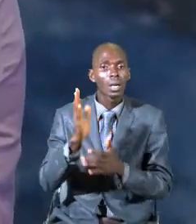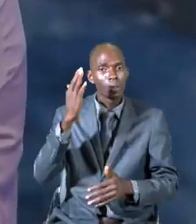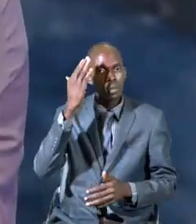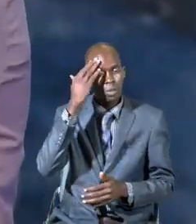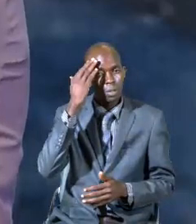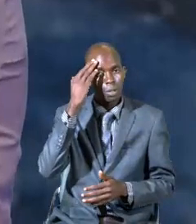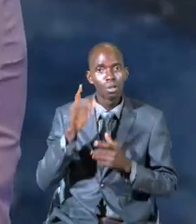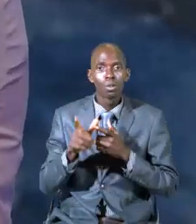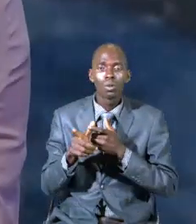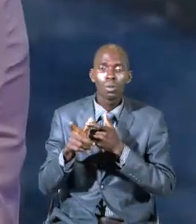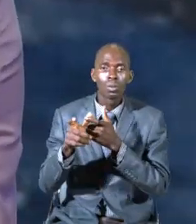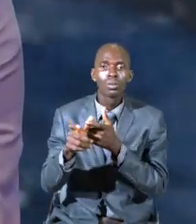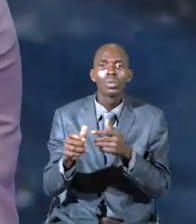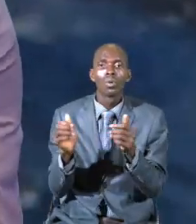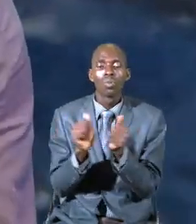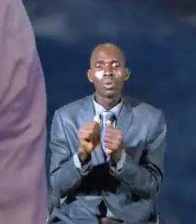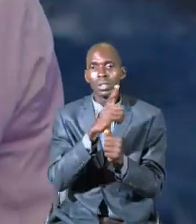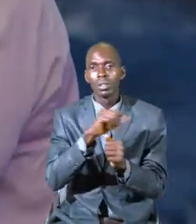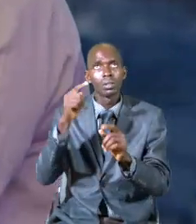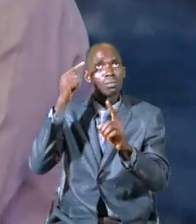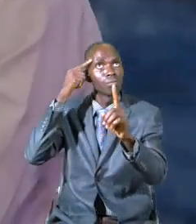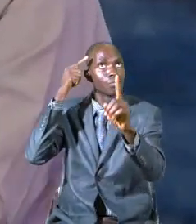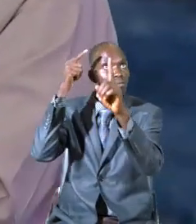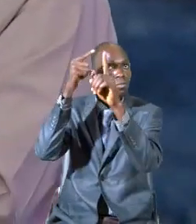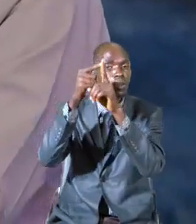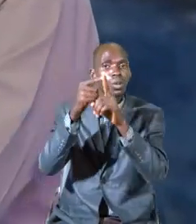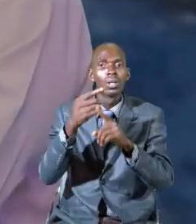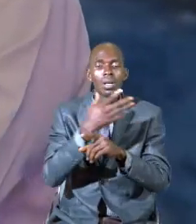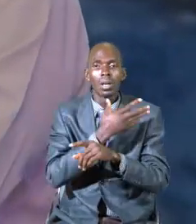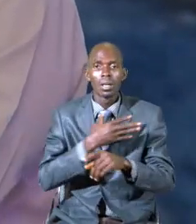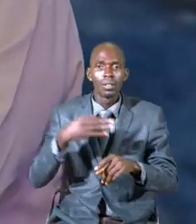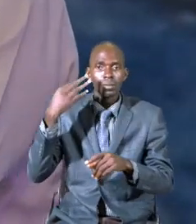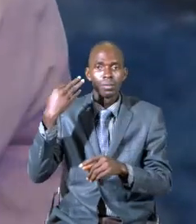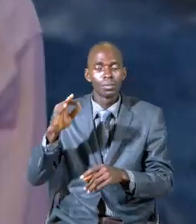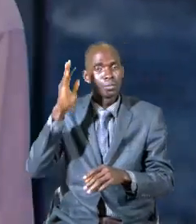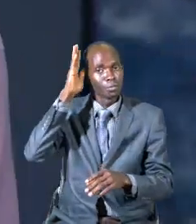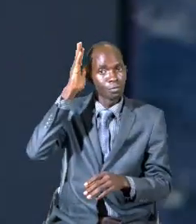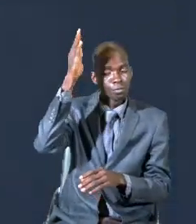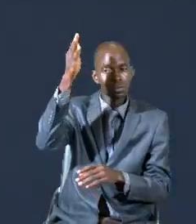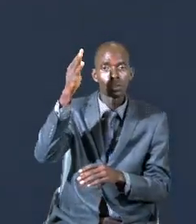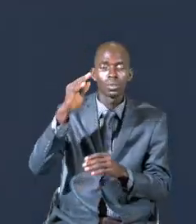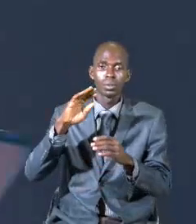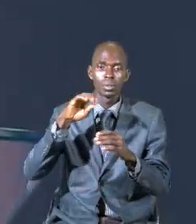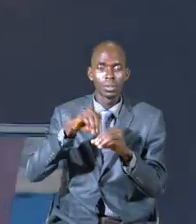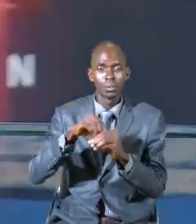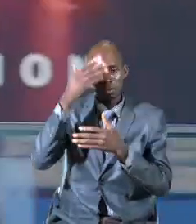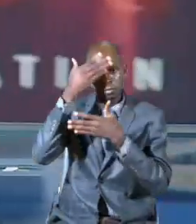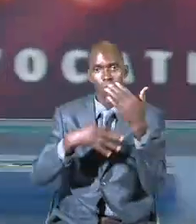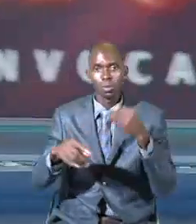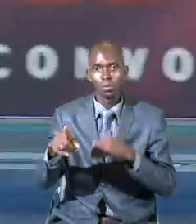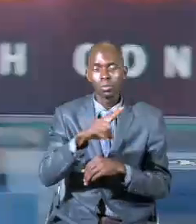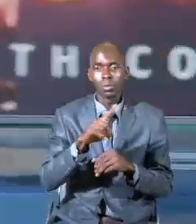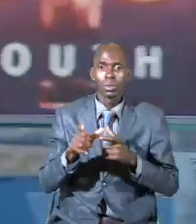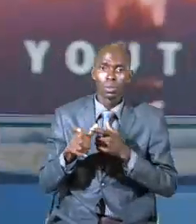with the goal and destination in front of you. Run, don't